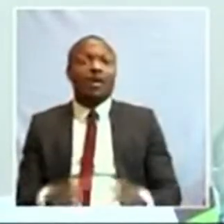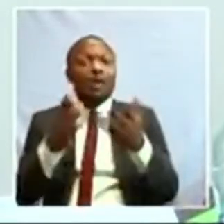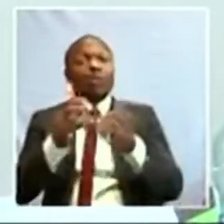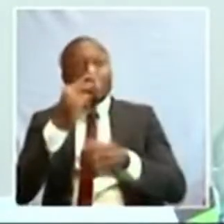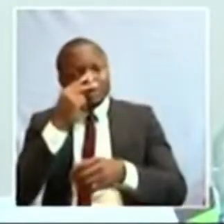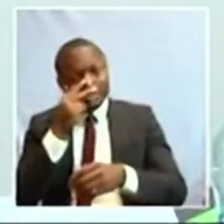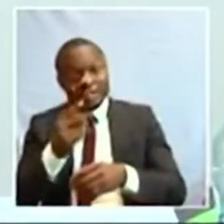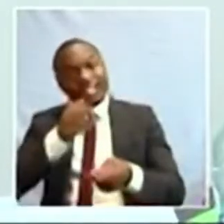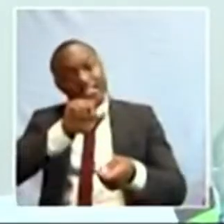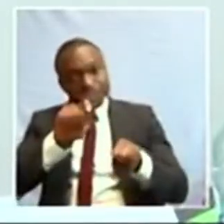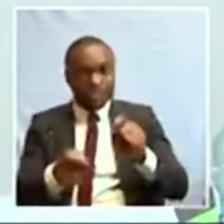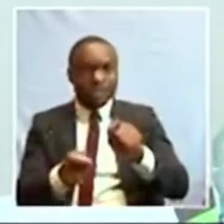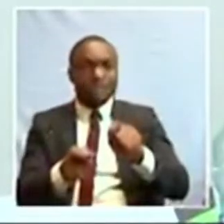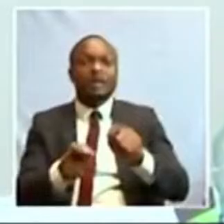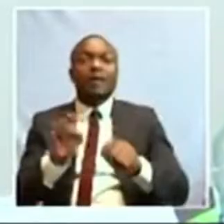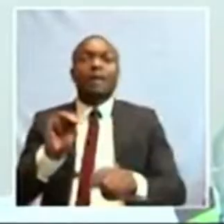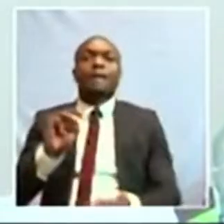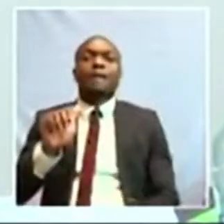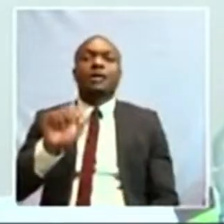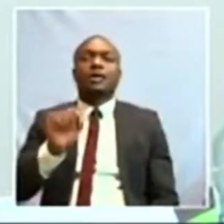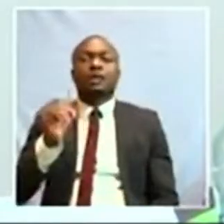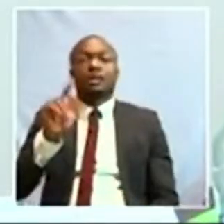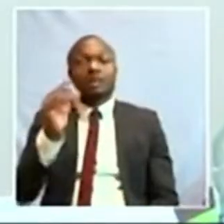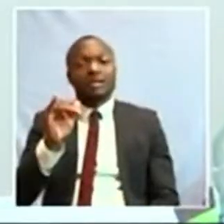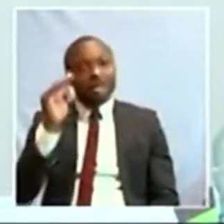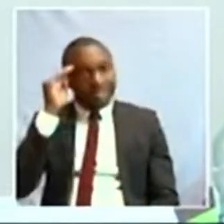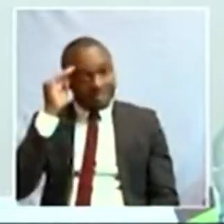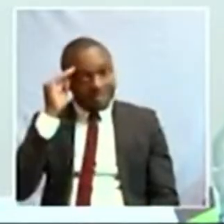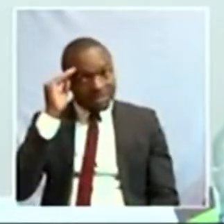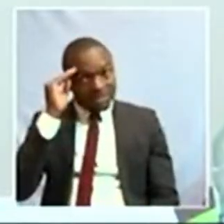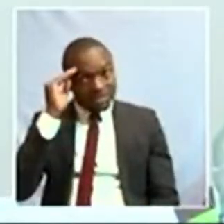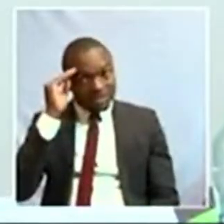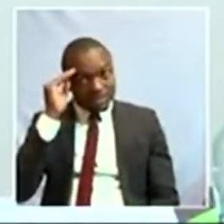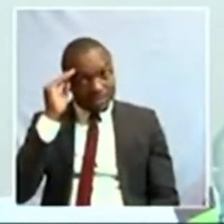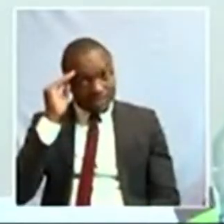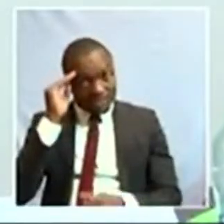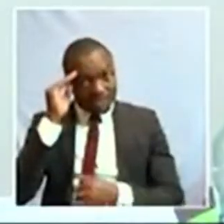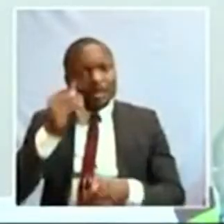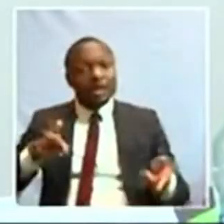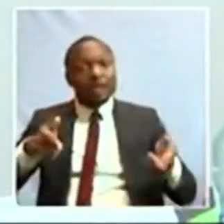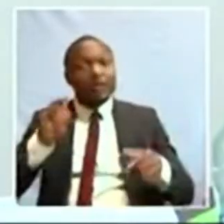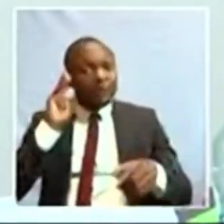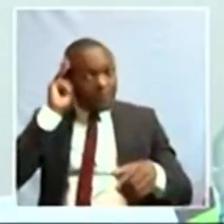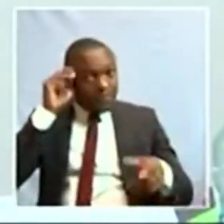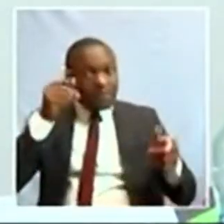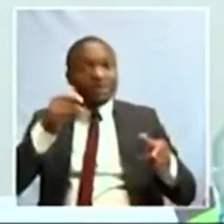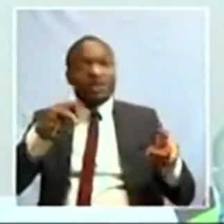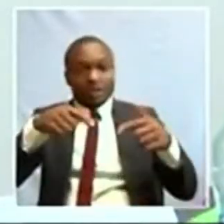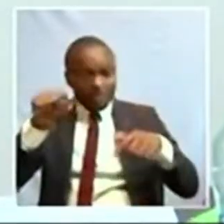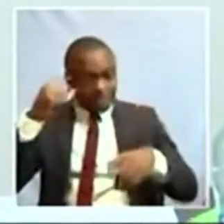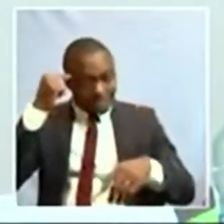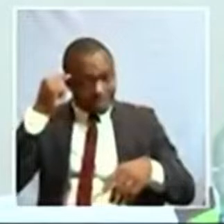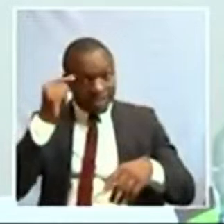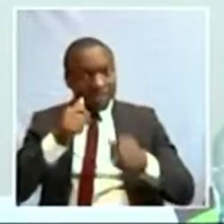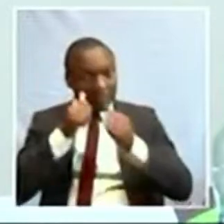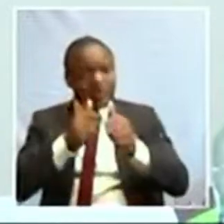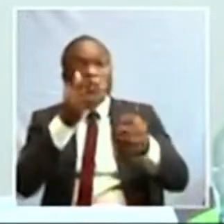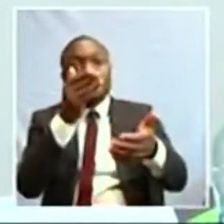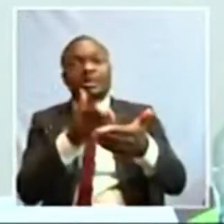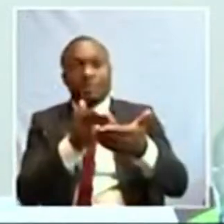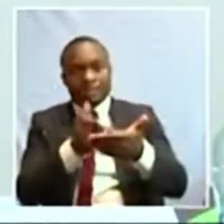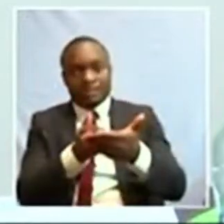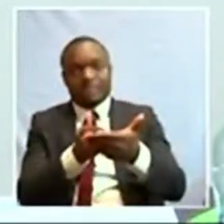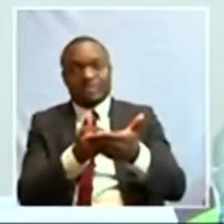to see a change in Masaiti. I know your employer is following these proceedings, and it's